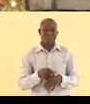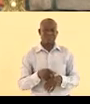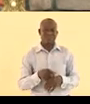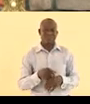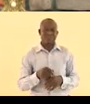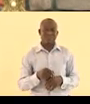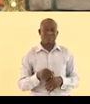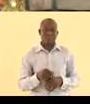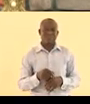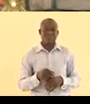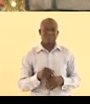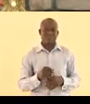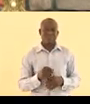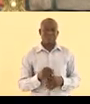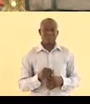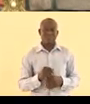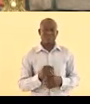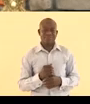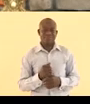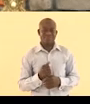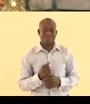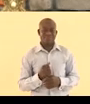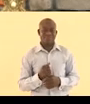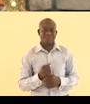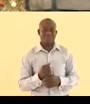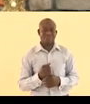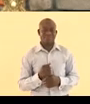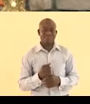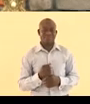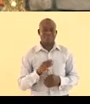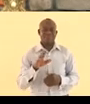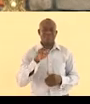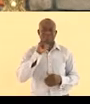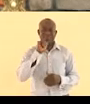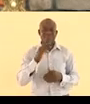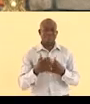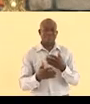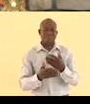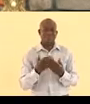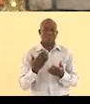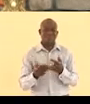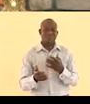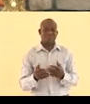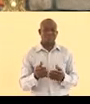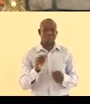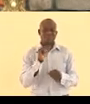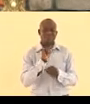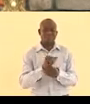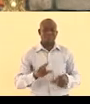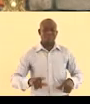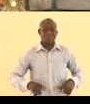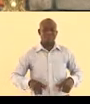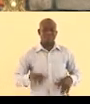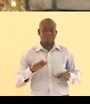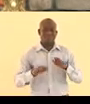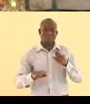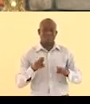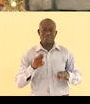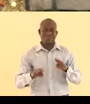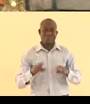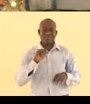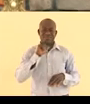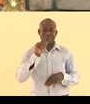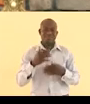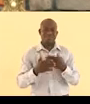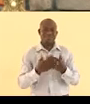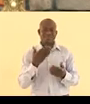He couldn't have a vibrant family life. It's not so easy, what they say, work-life balance. It's not such an easy